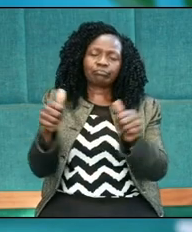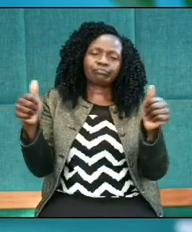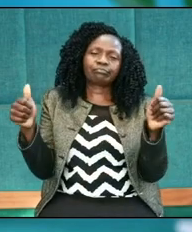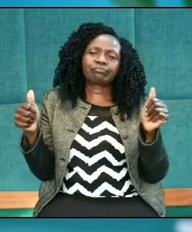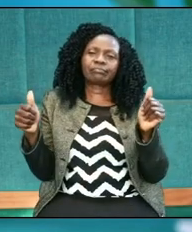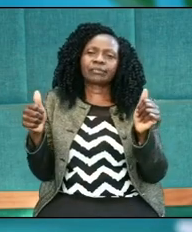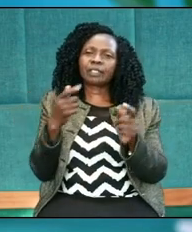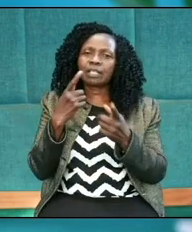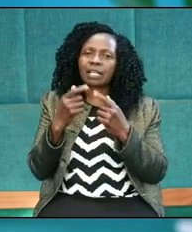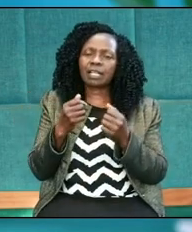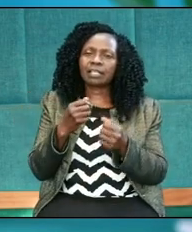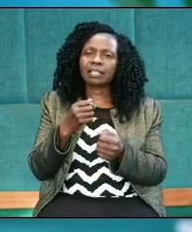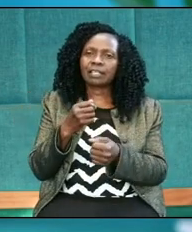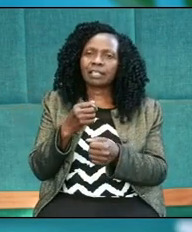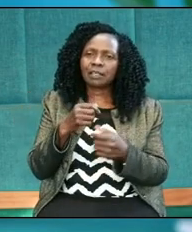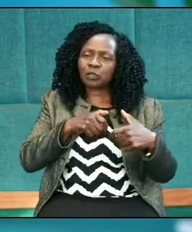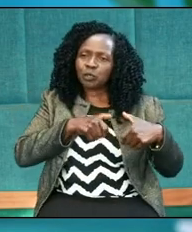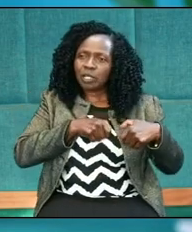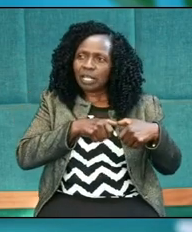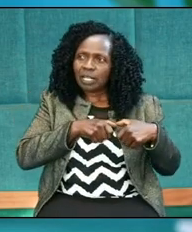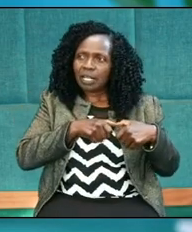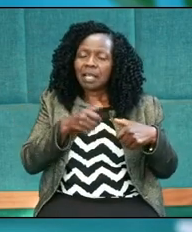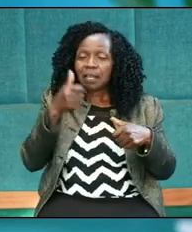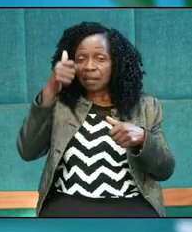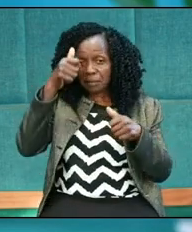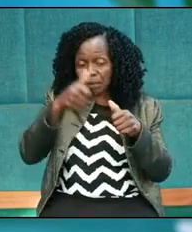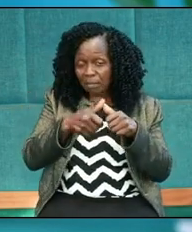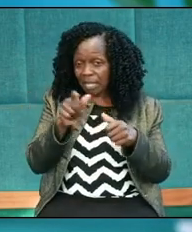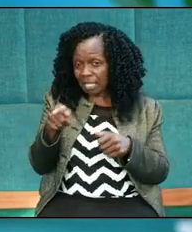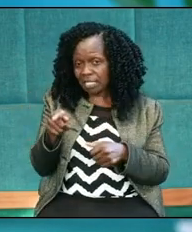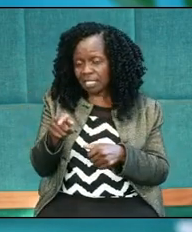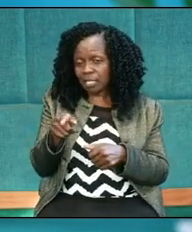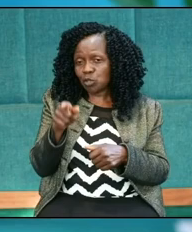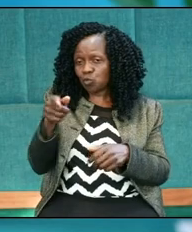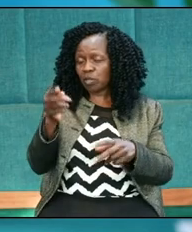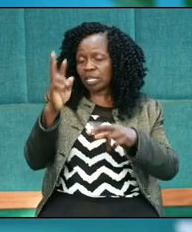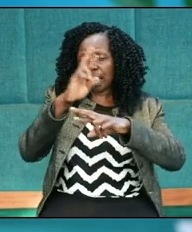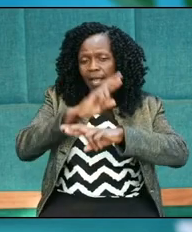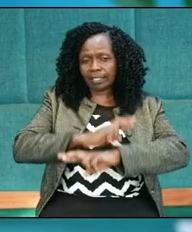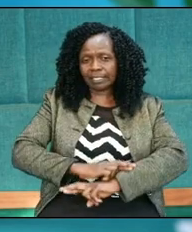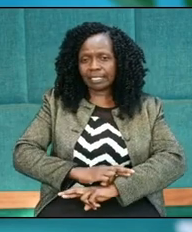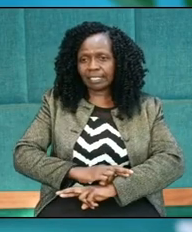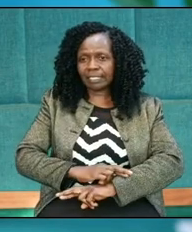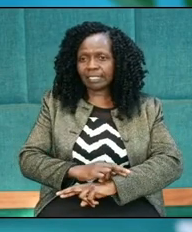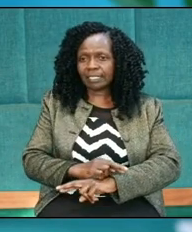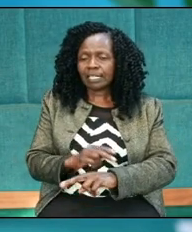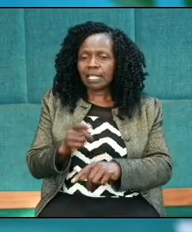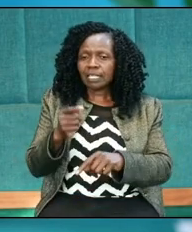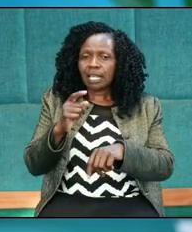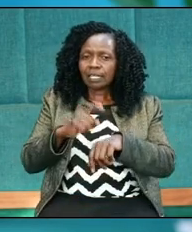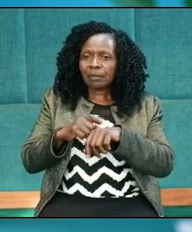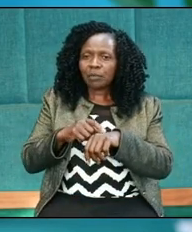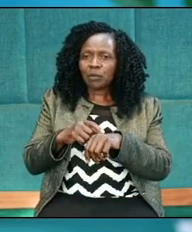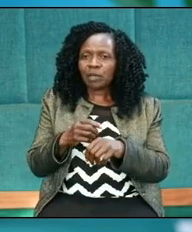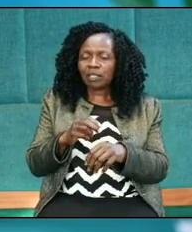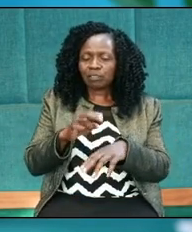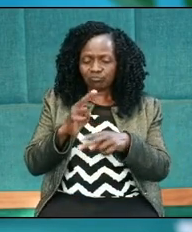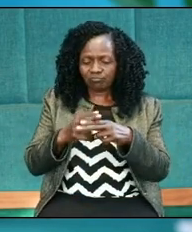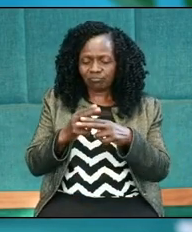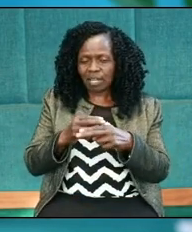honey, if that name has disappeared, remember it, you will relax. At least there's a time I was called honey one time.